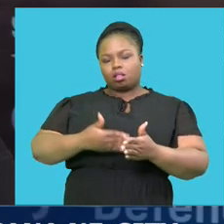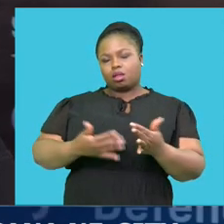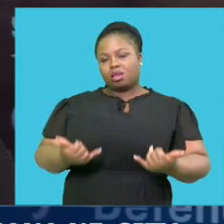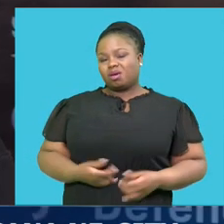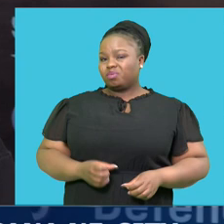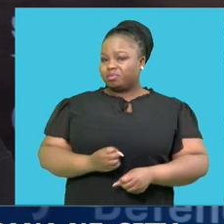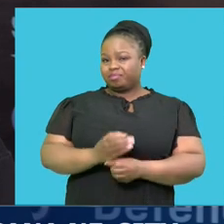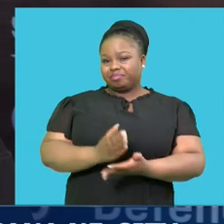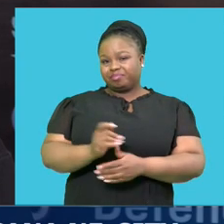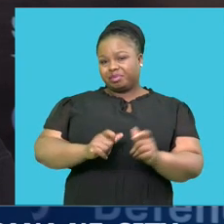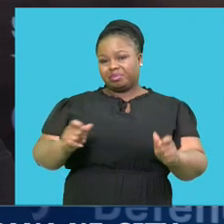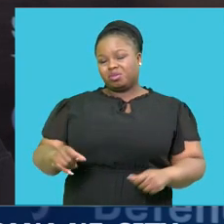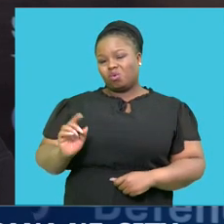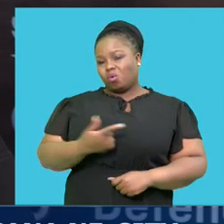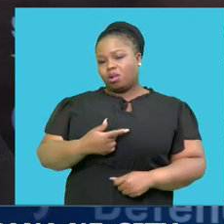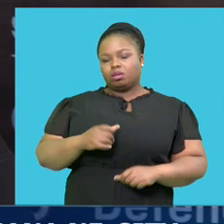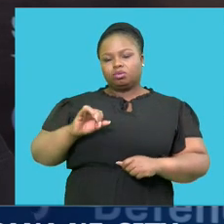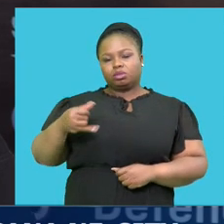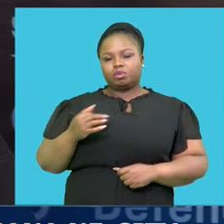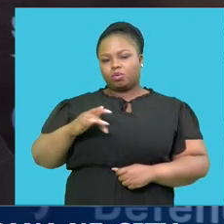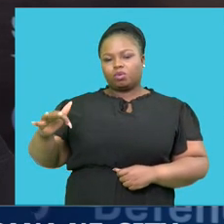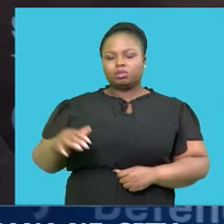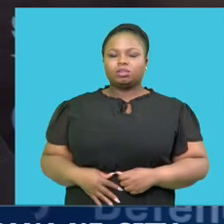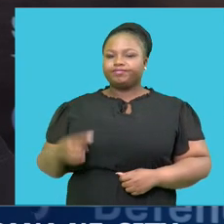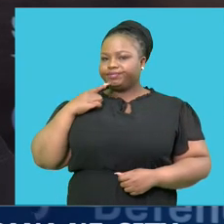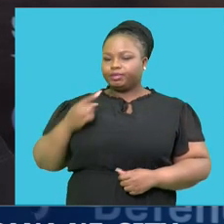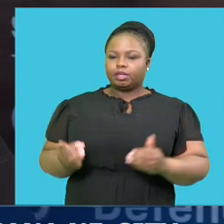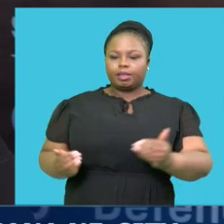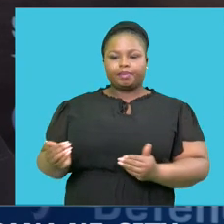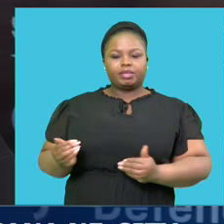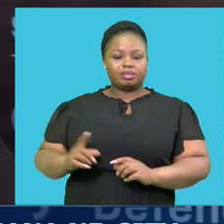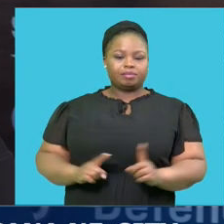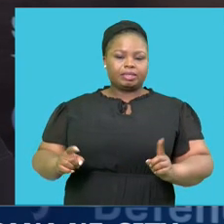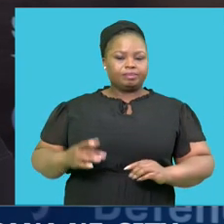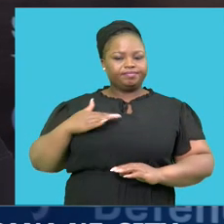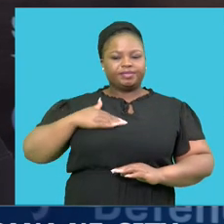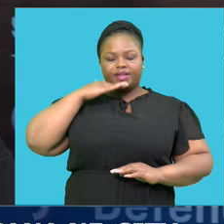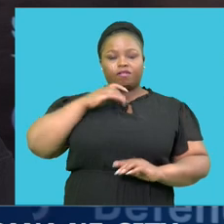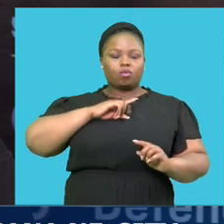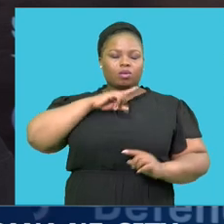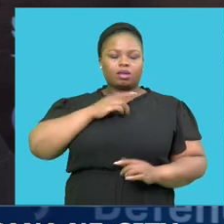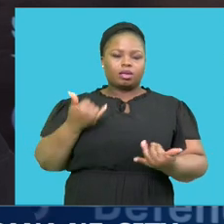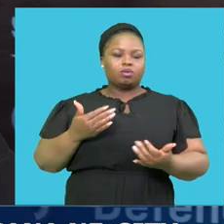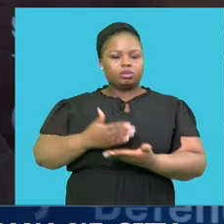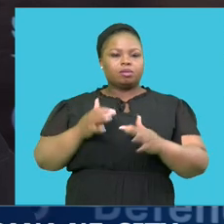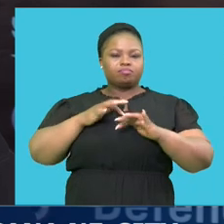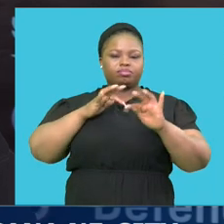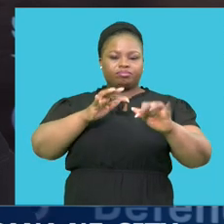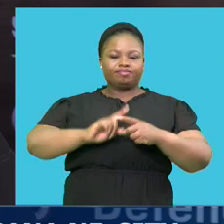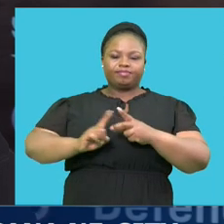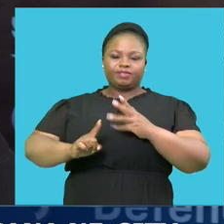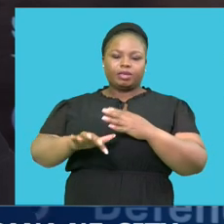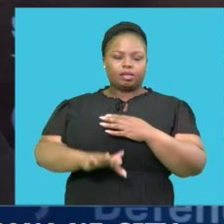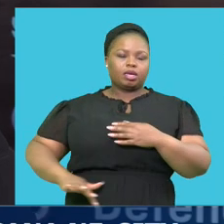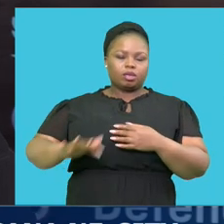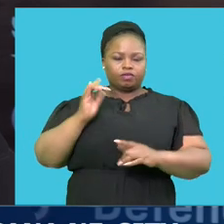public assurances by Johannesburg Water that water supply has been managed adequately, resulting in street protests in different parts of the